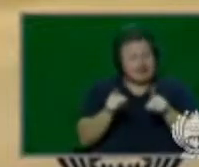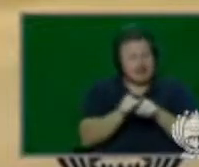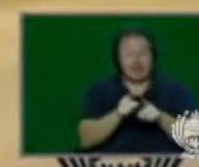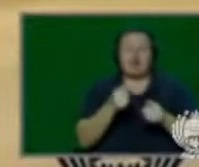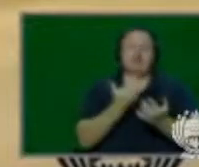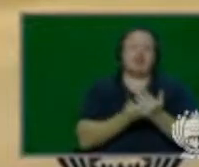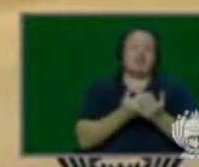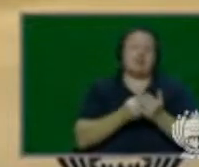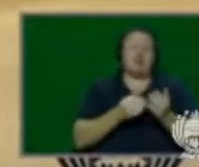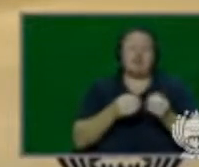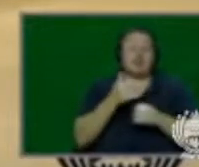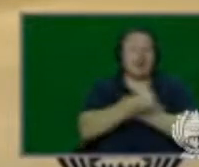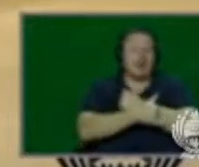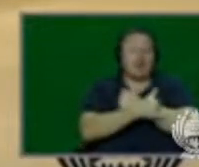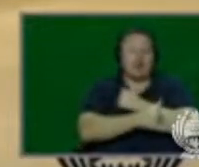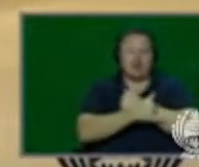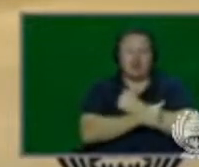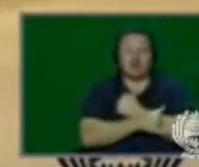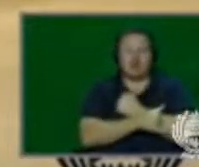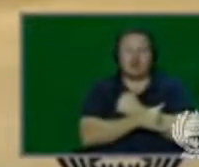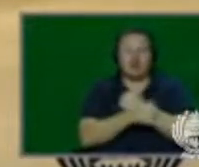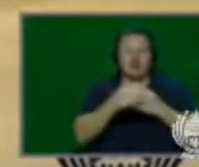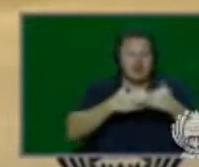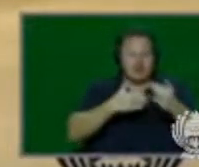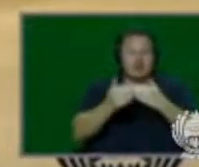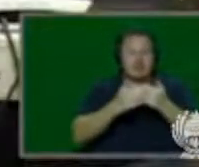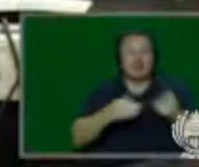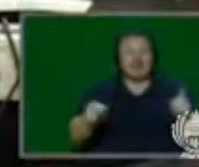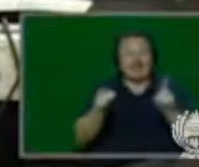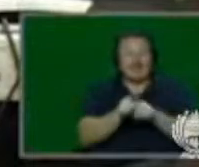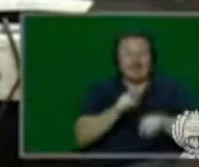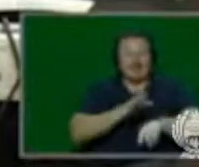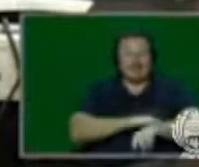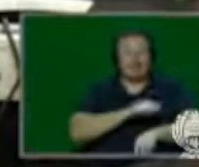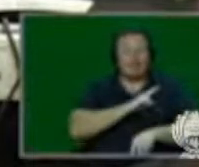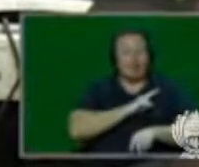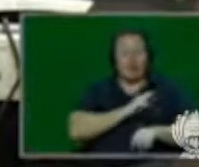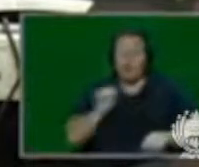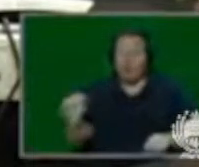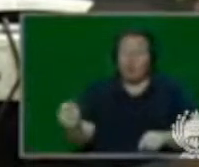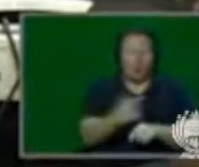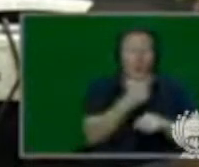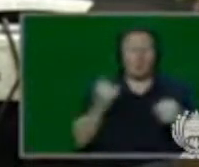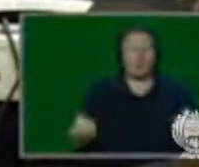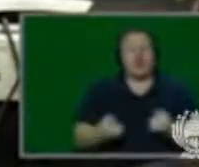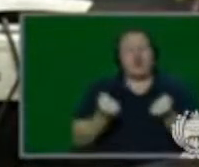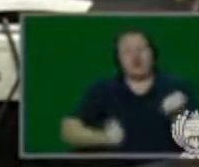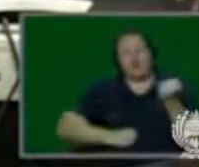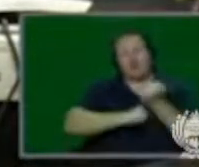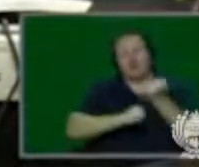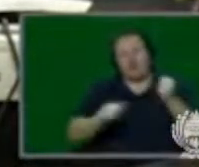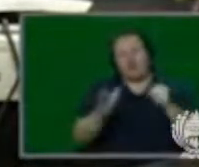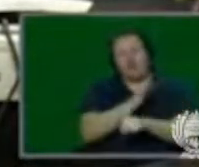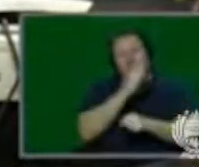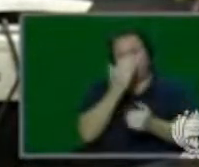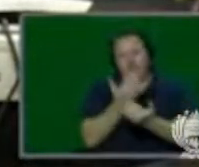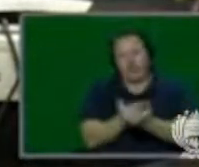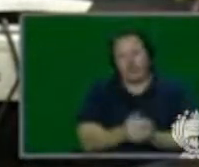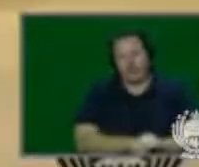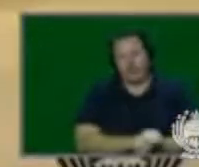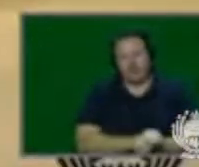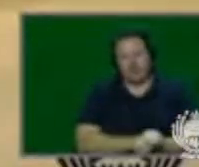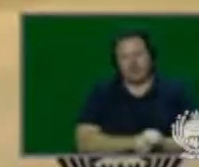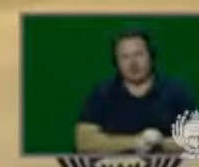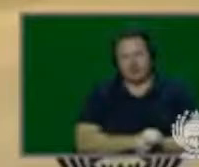that supports all these efforts. The budget remains committed to a balanced fiscal